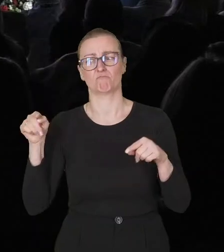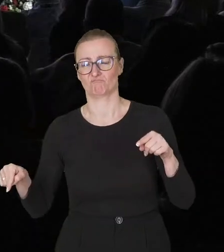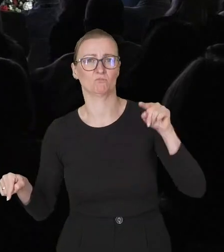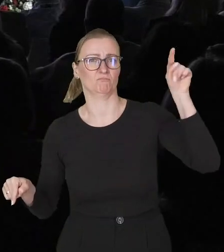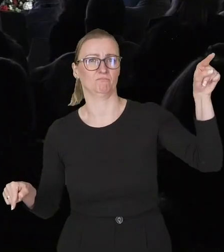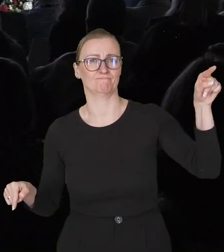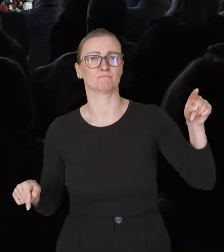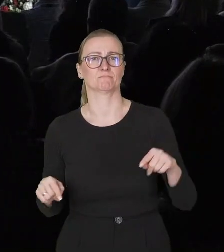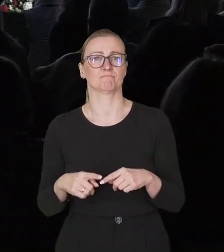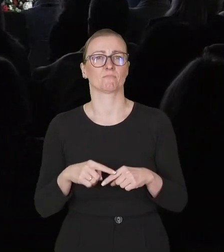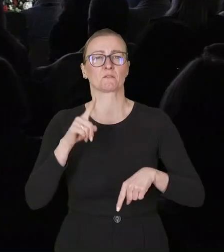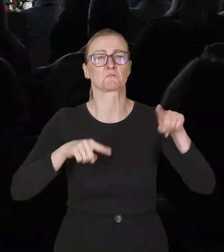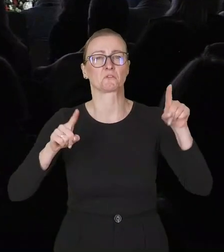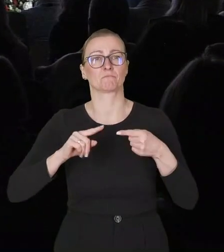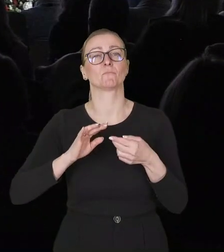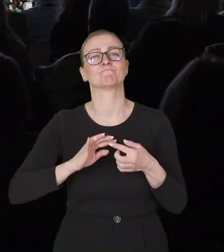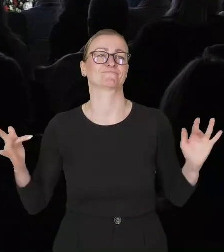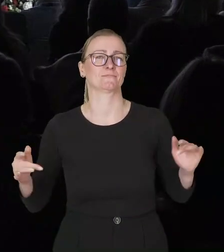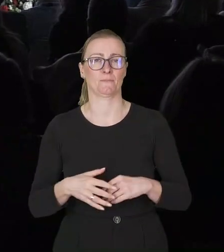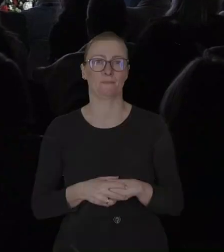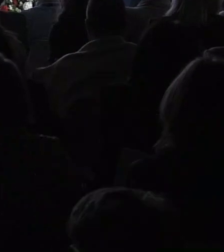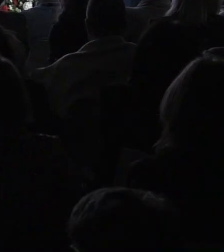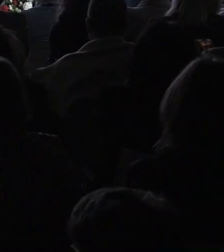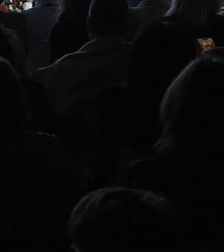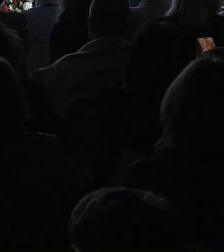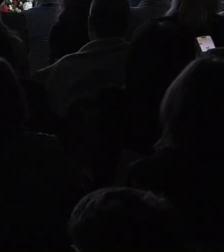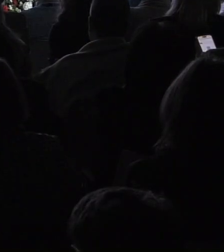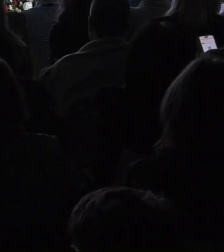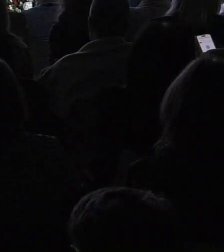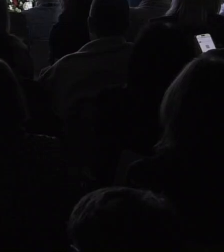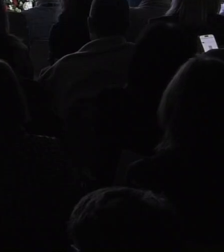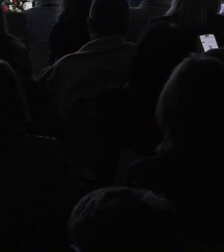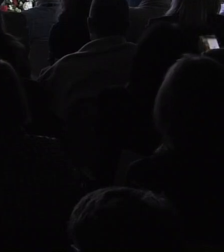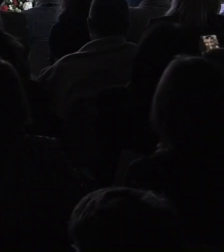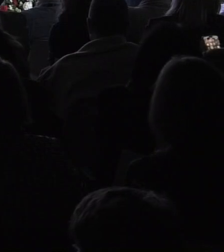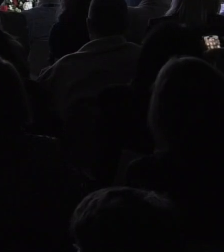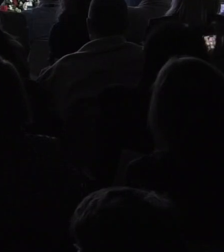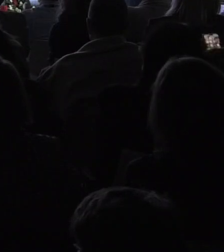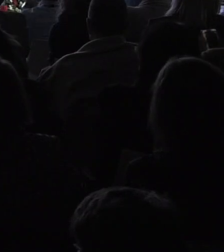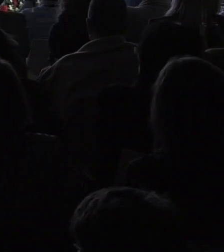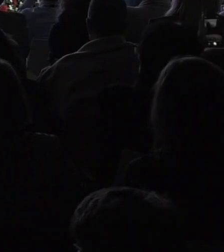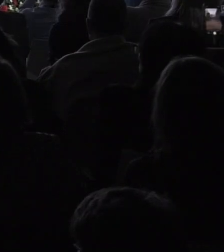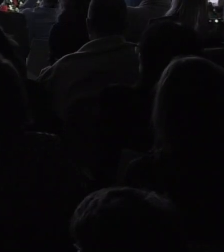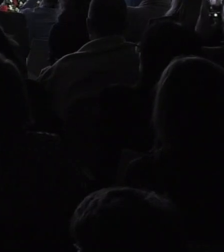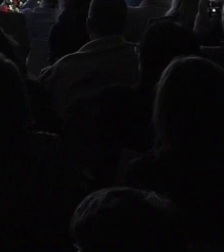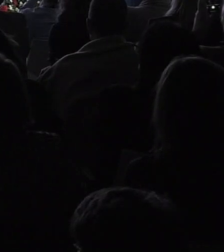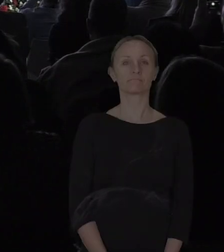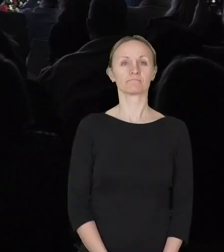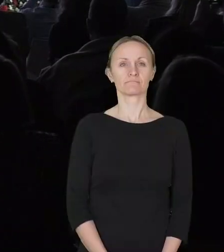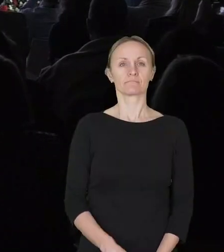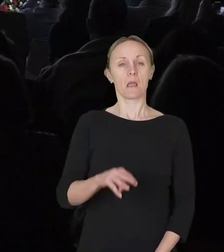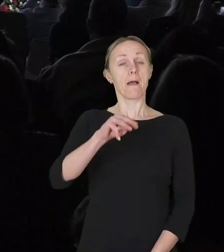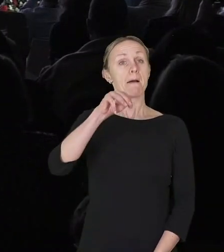working with developing, studying effects of the regional innovation strategies, the whole processes.